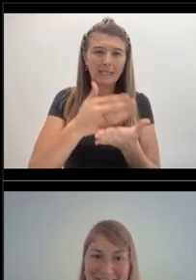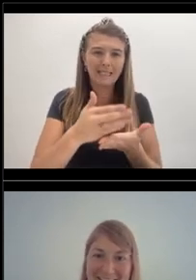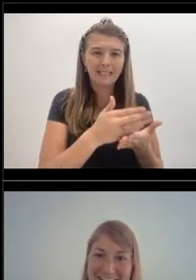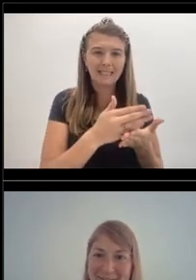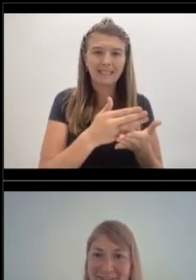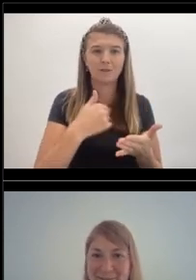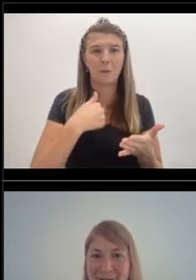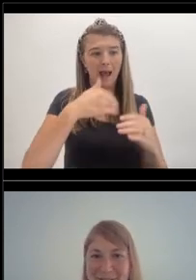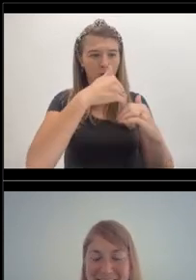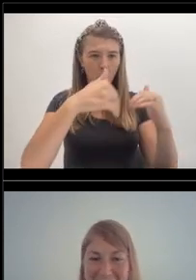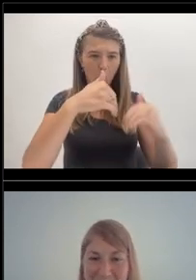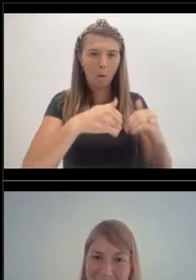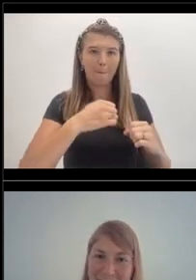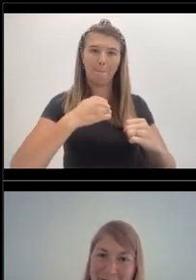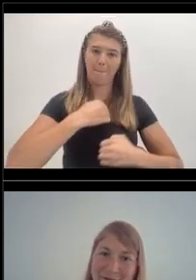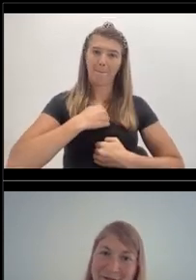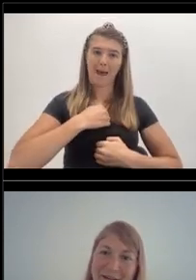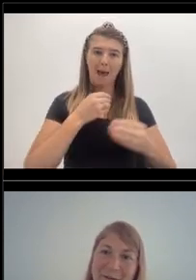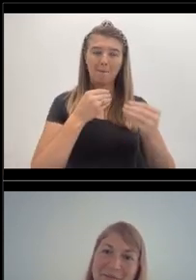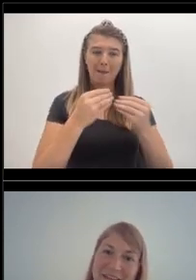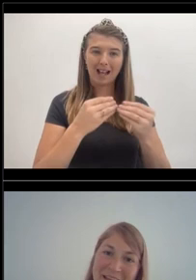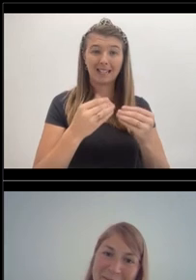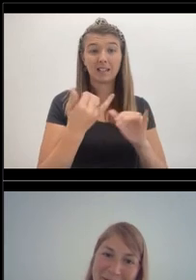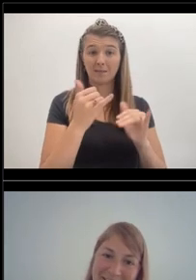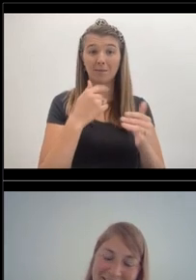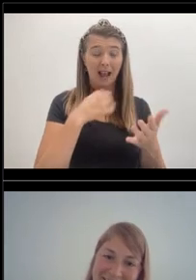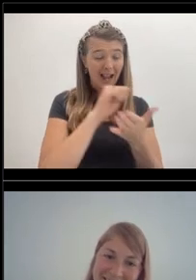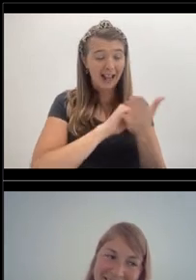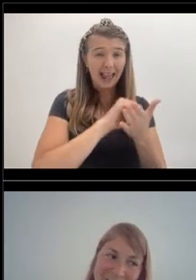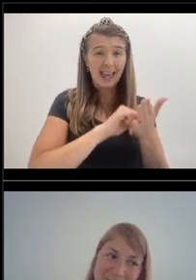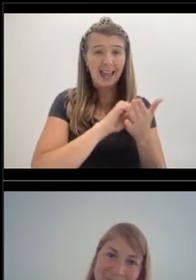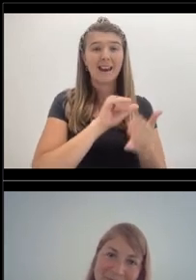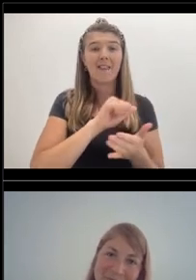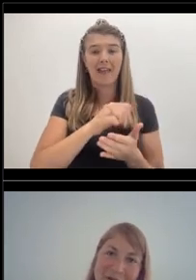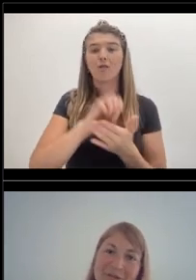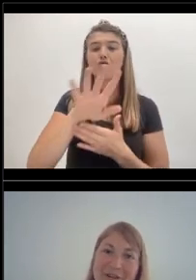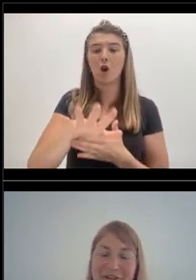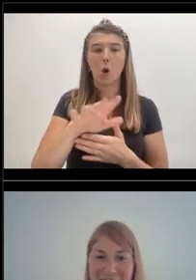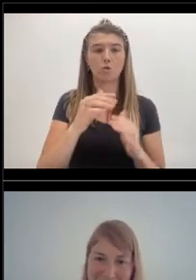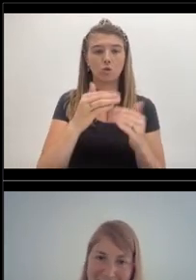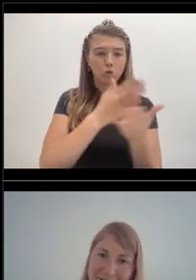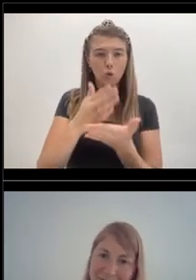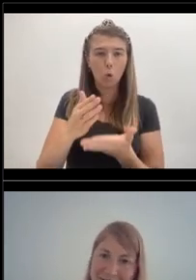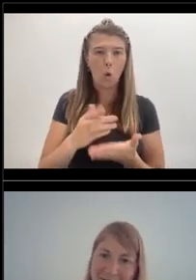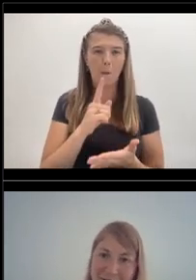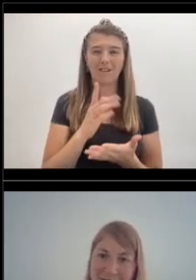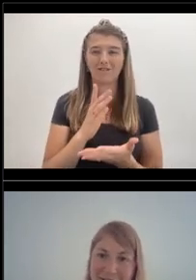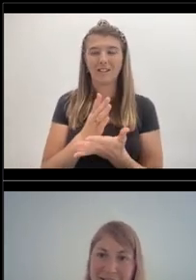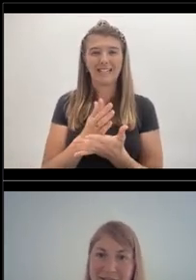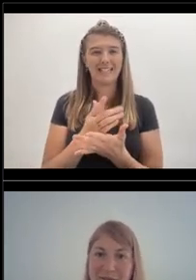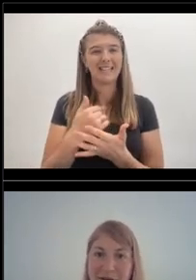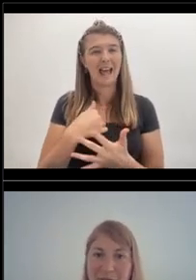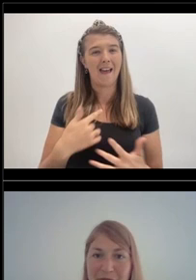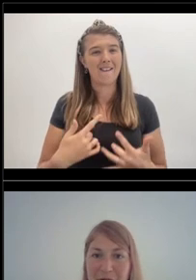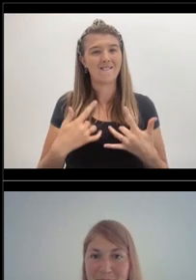very much, and I even sometimes clean it before I throw it away. But this is not very rational, I would say, because